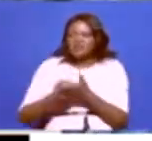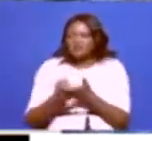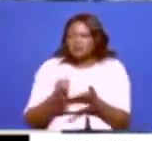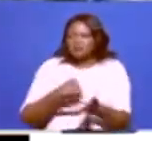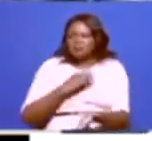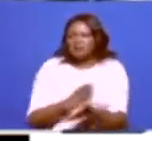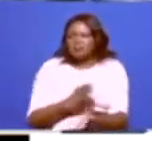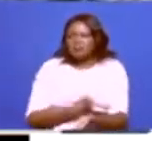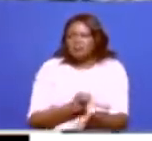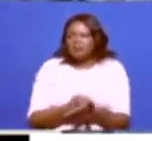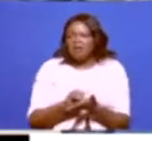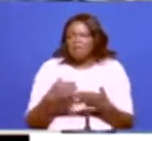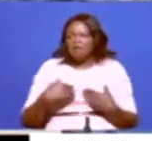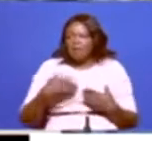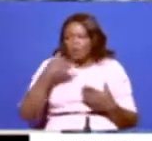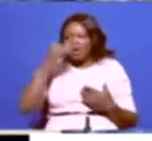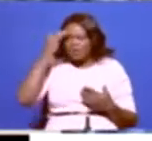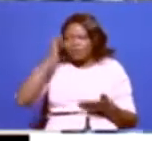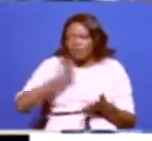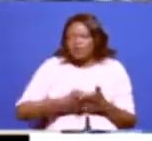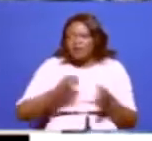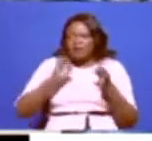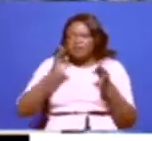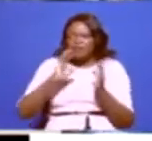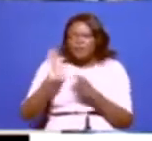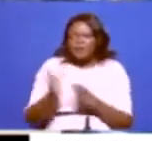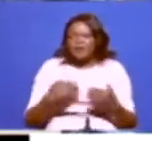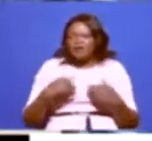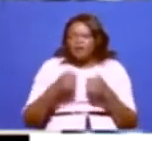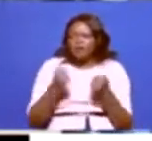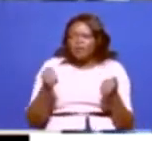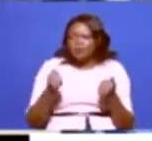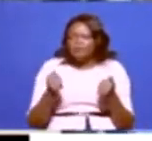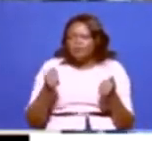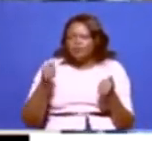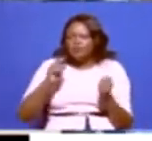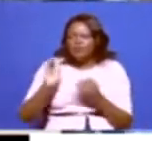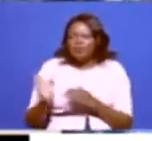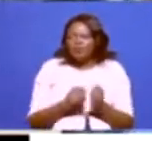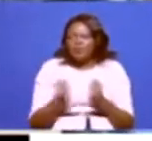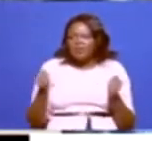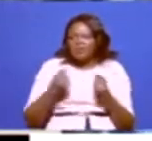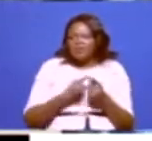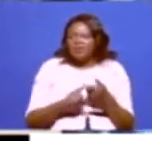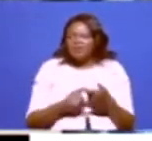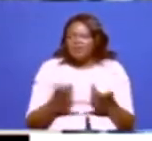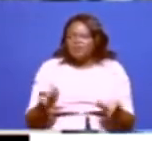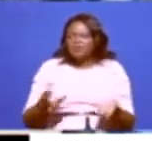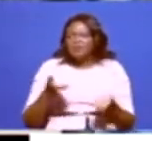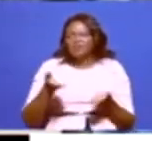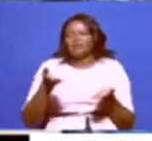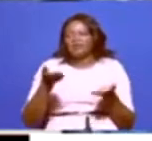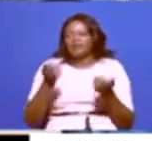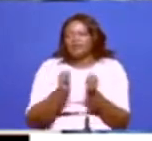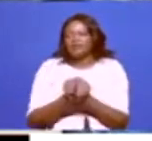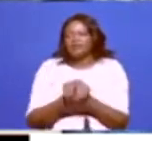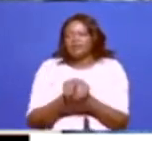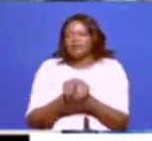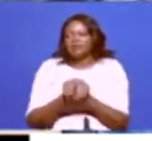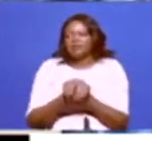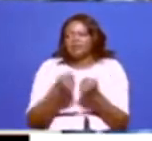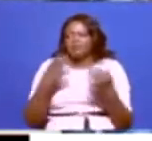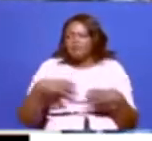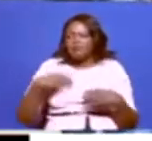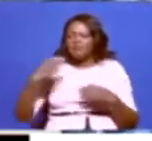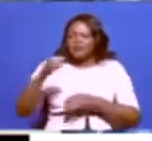sababu ninajua kwamba kama ni mikakati tuko nayo, tumejipanga, tuko kwa ground almost every day. Na